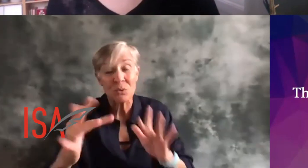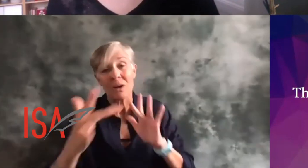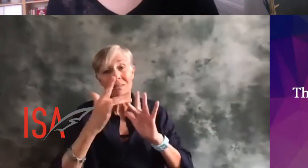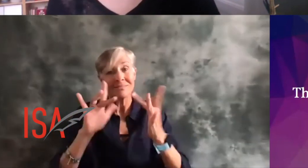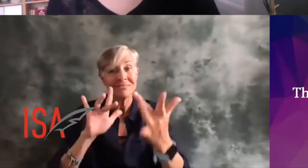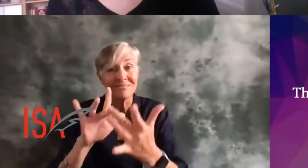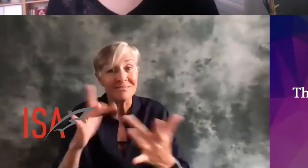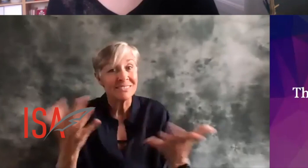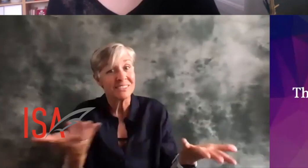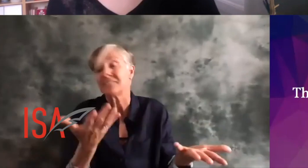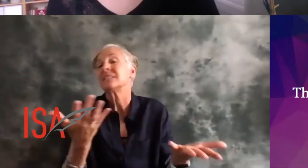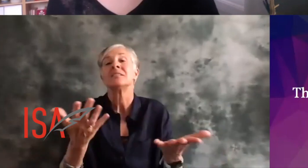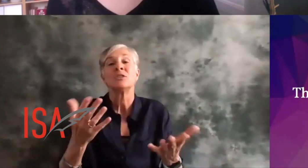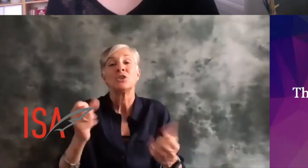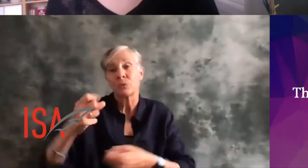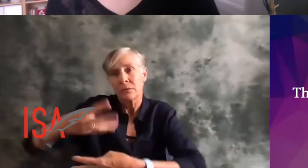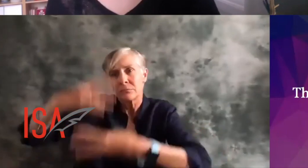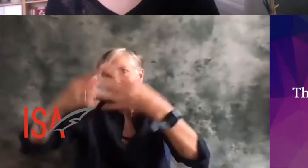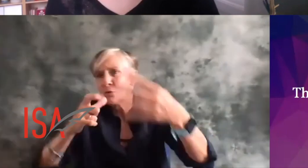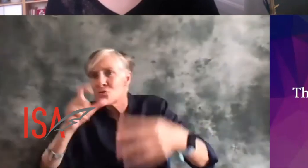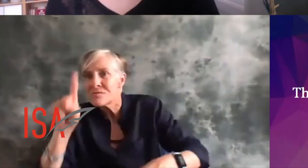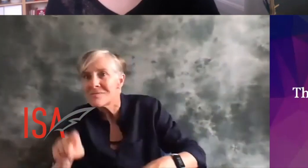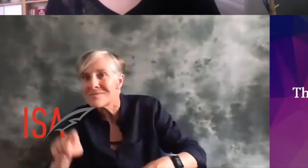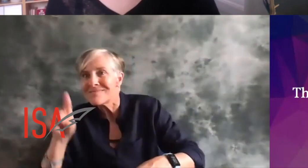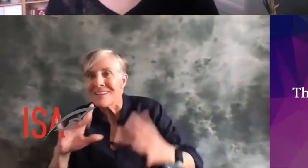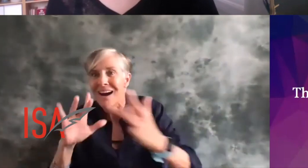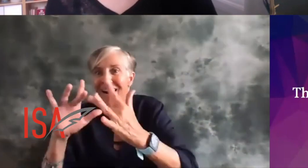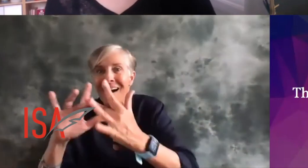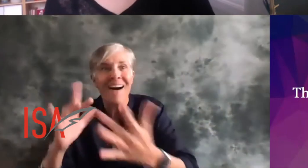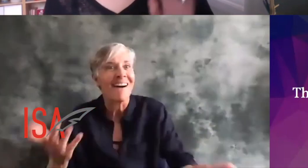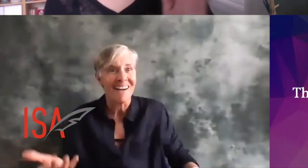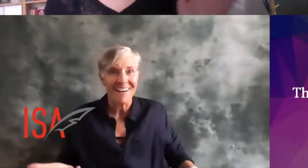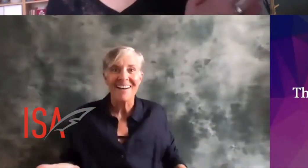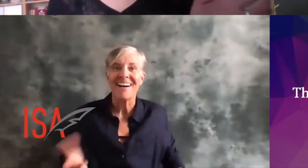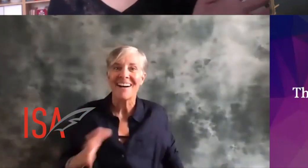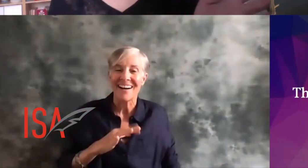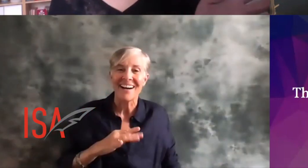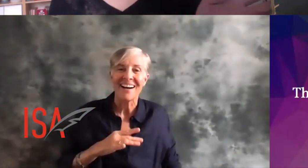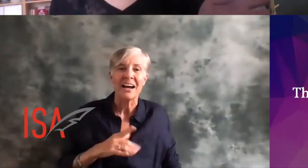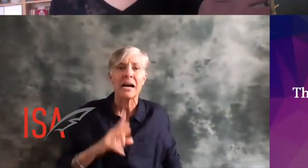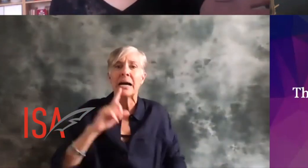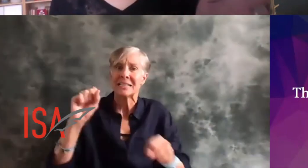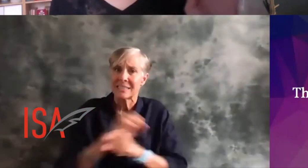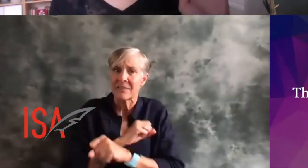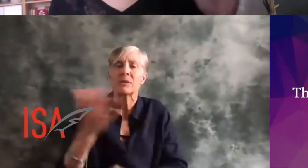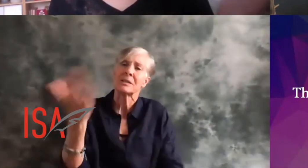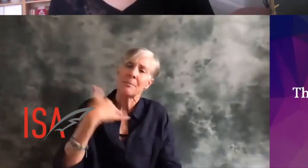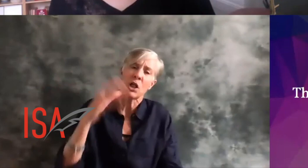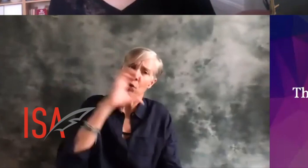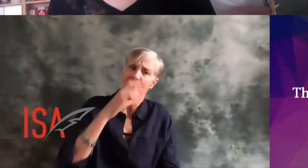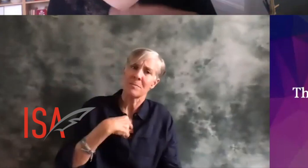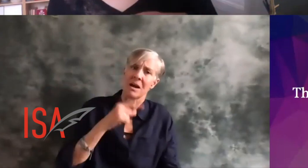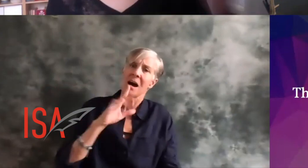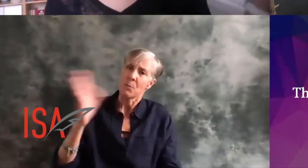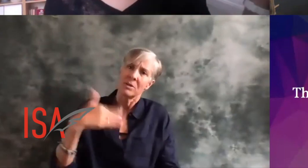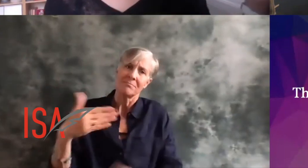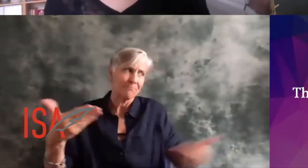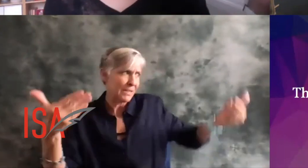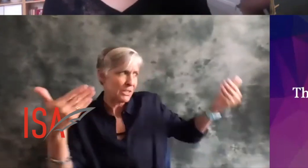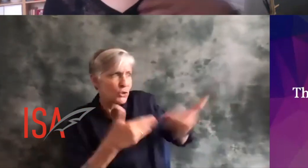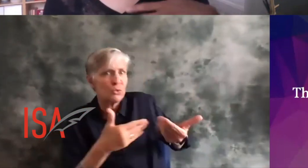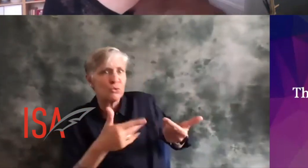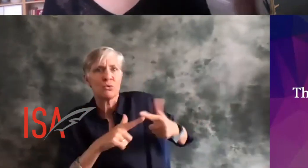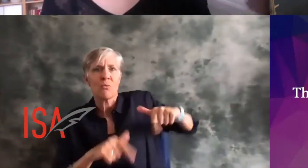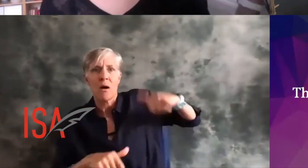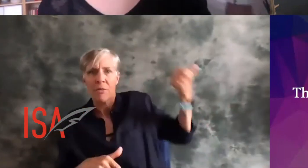either one of us, you can scroll through who else we're connected to. Yeah. And Definitely come find me, because I will hook you up online